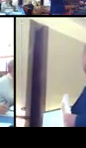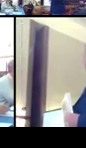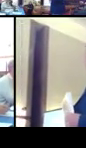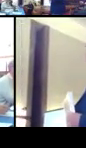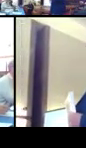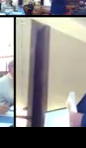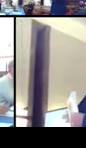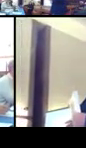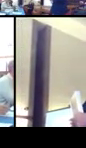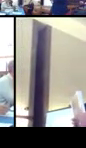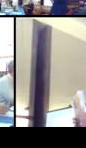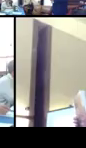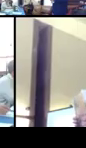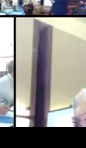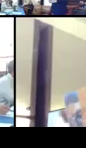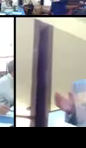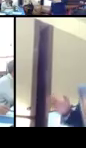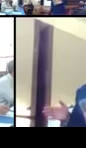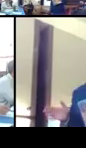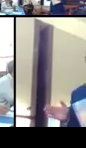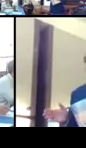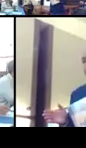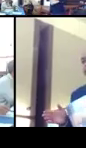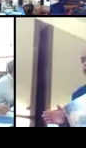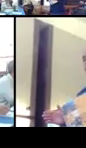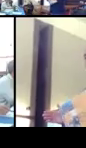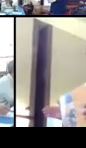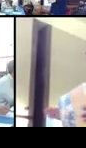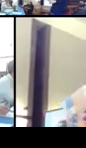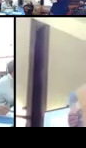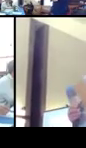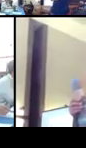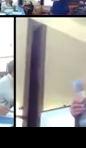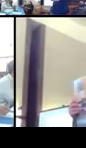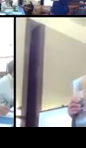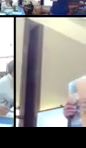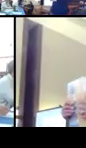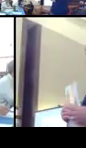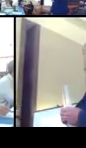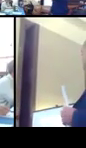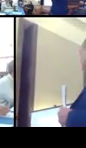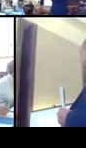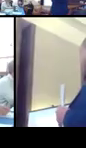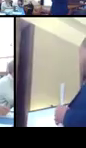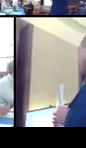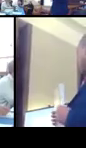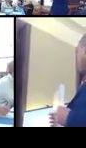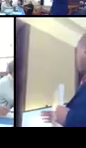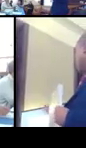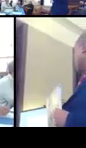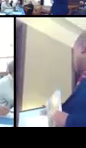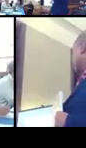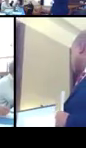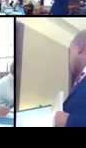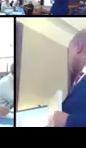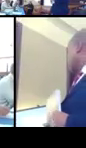And so this is actually the storefront that you see that they opened during this process. That no, you're very proud of that, Aaron. We are very proud of you